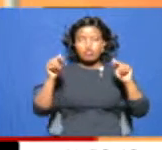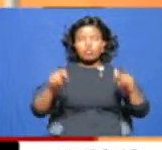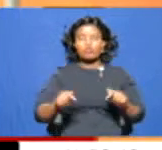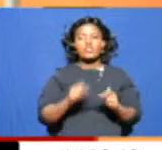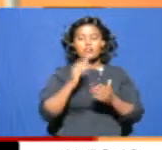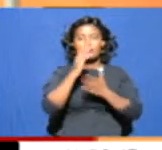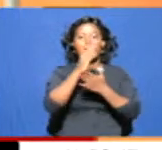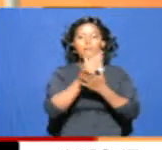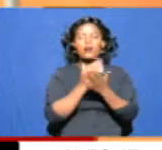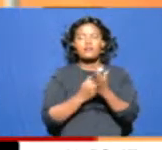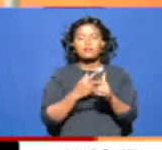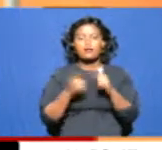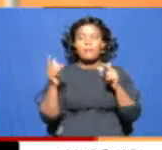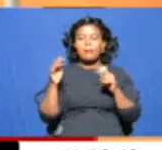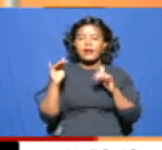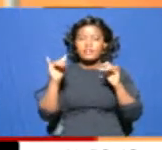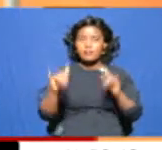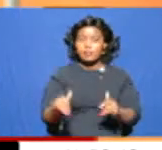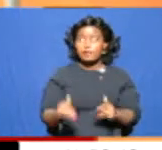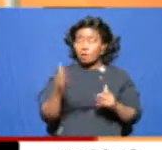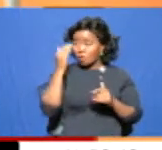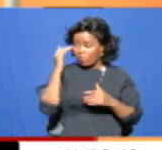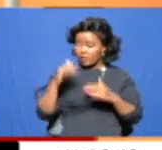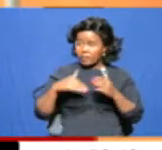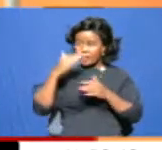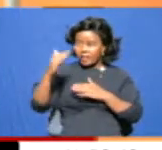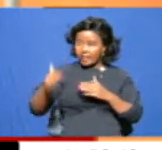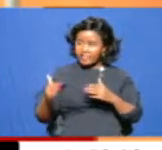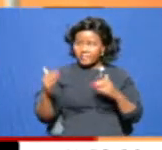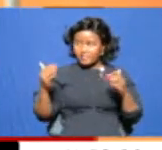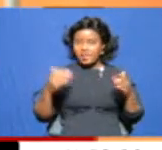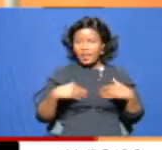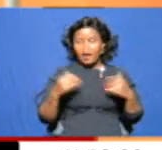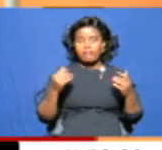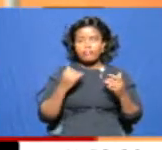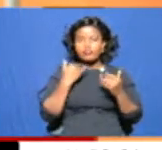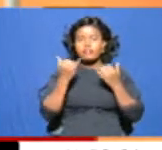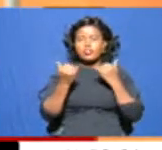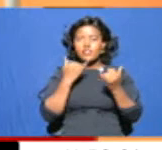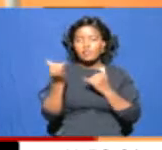don't go too far. Gladys Mungai is coming up next with Kurunzi